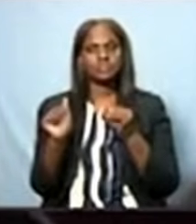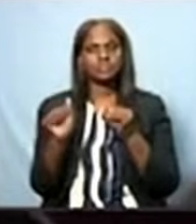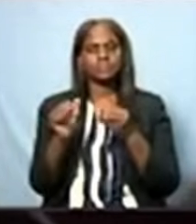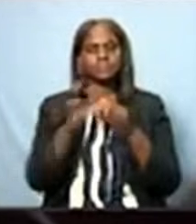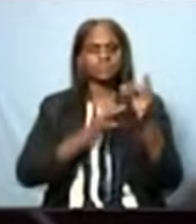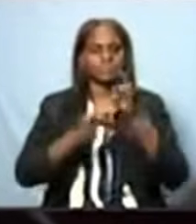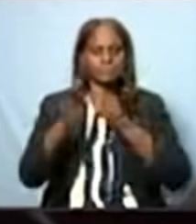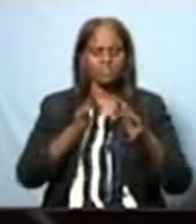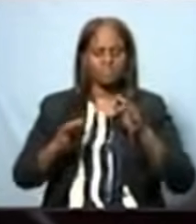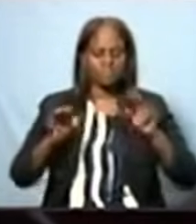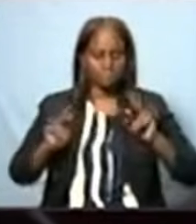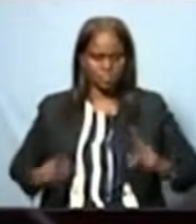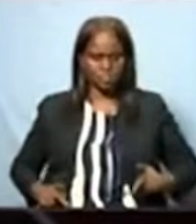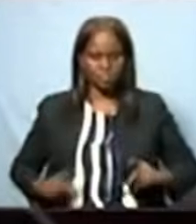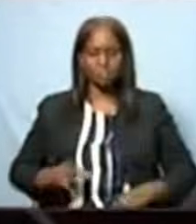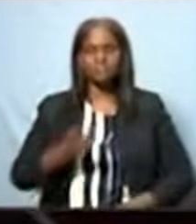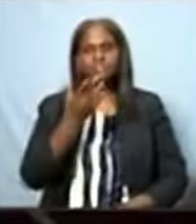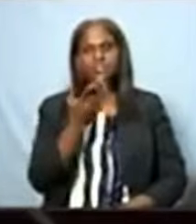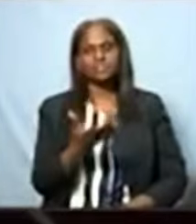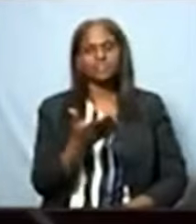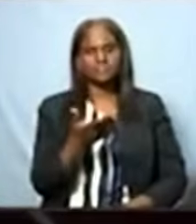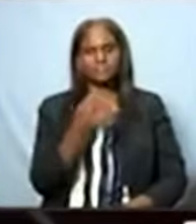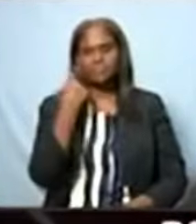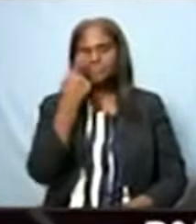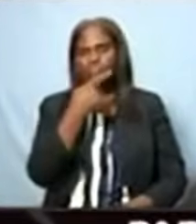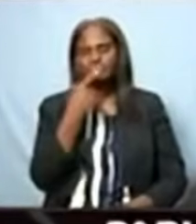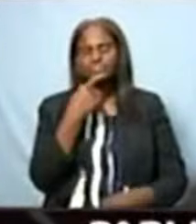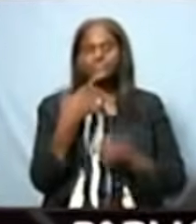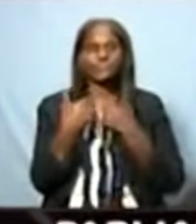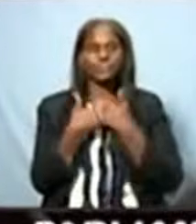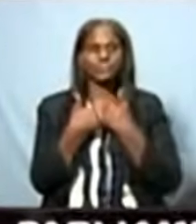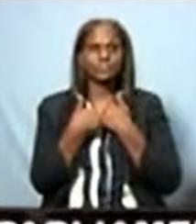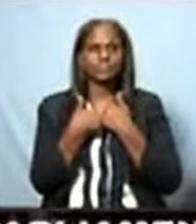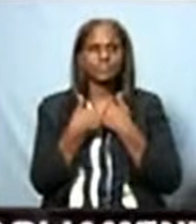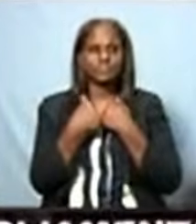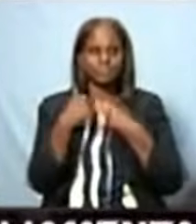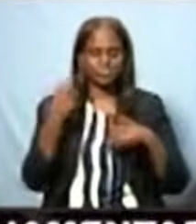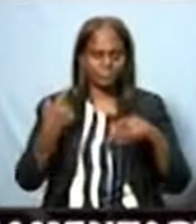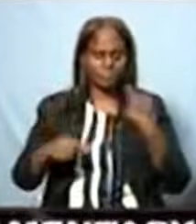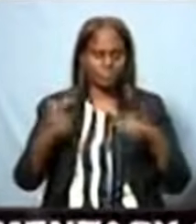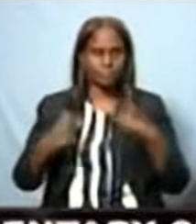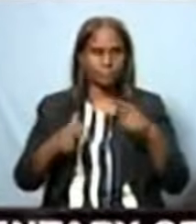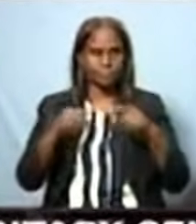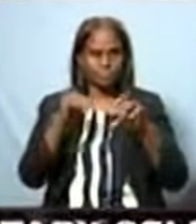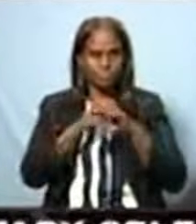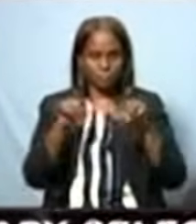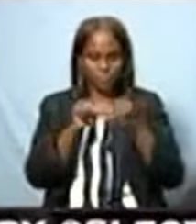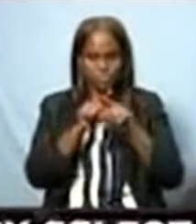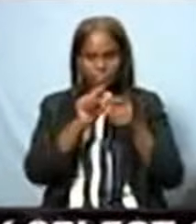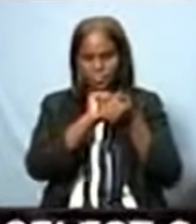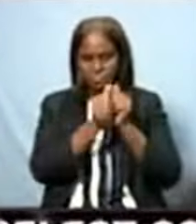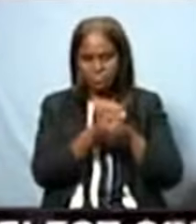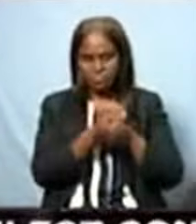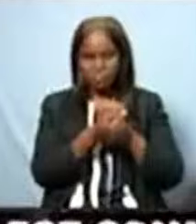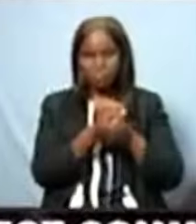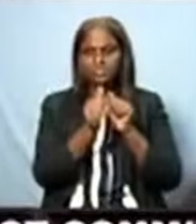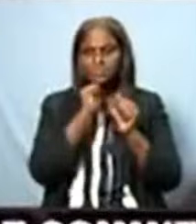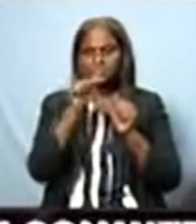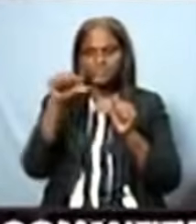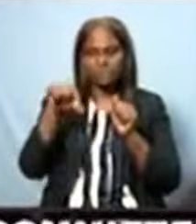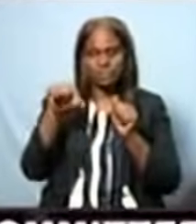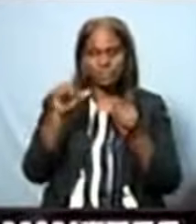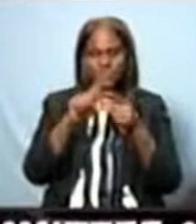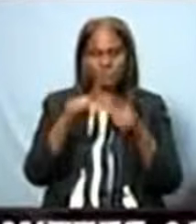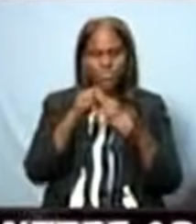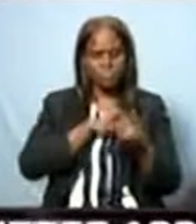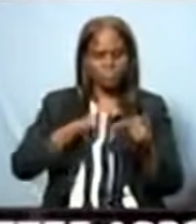states that a person who has disability in this particular article does not qualify to